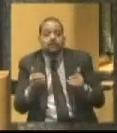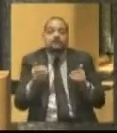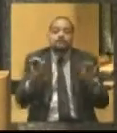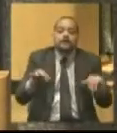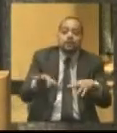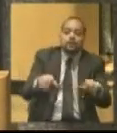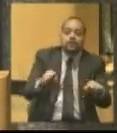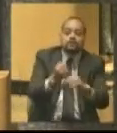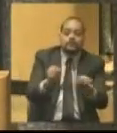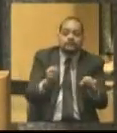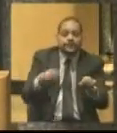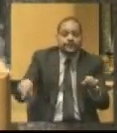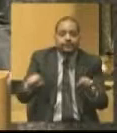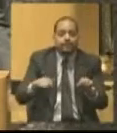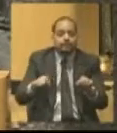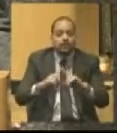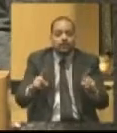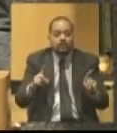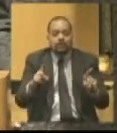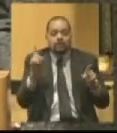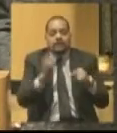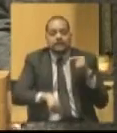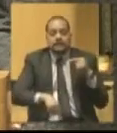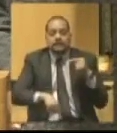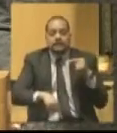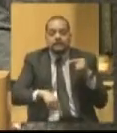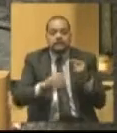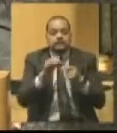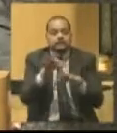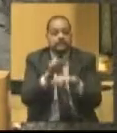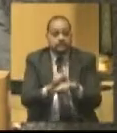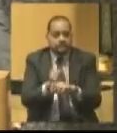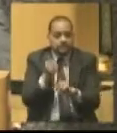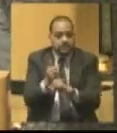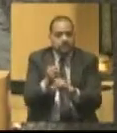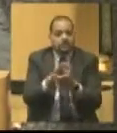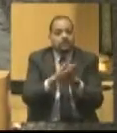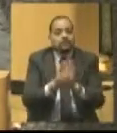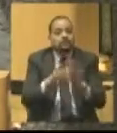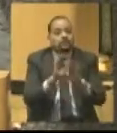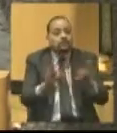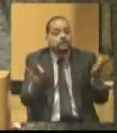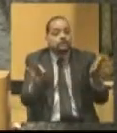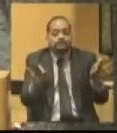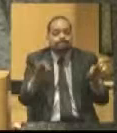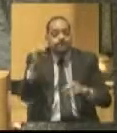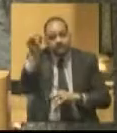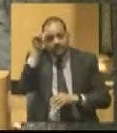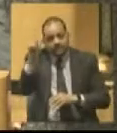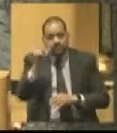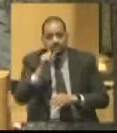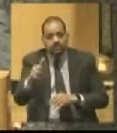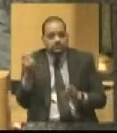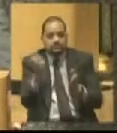fugitives, but he was not authorized to free them. Only Congress could determine the status of the fugitives, and that's what Congress proceeded very